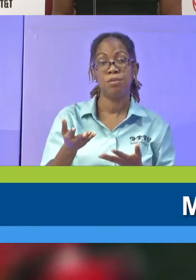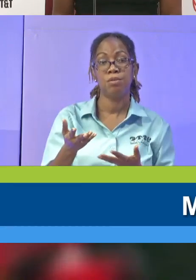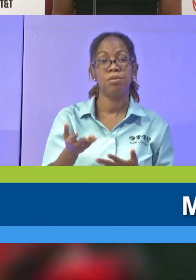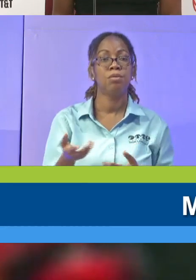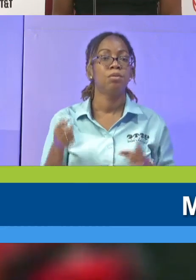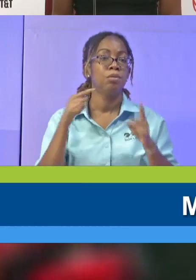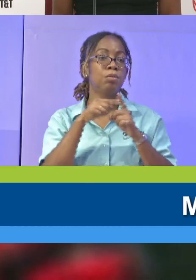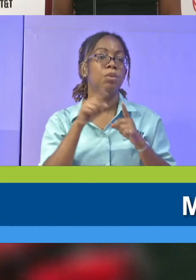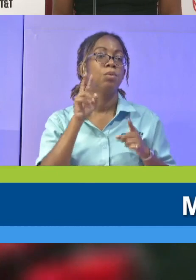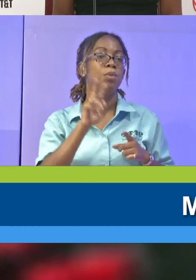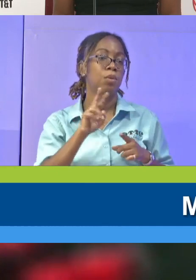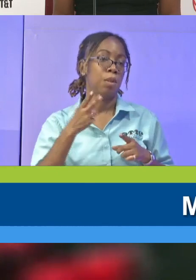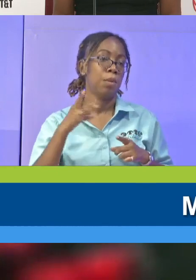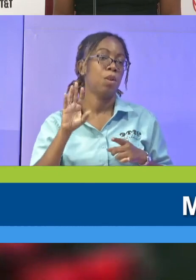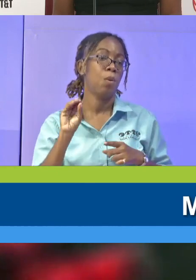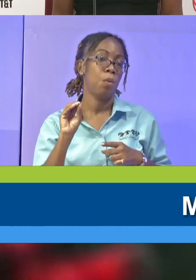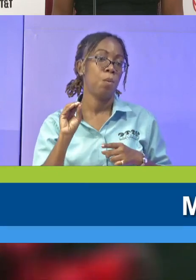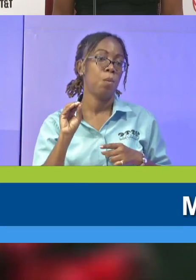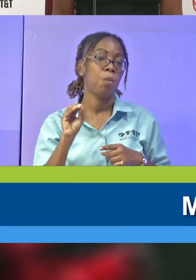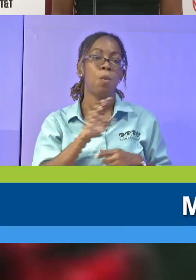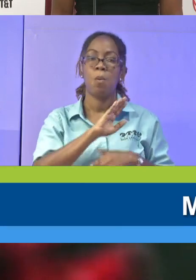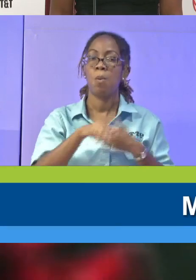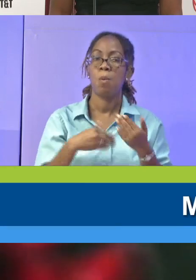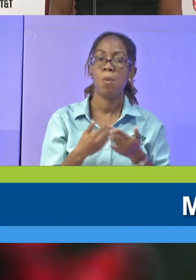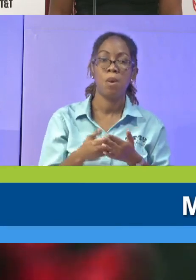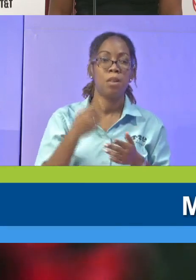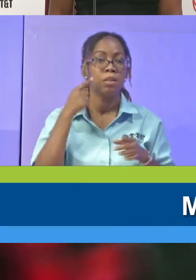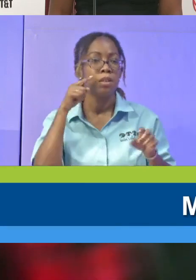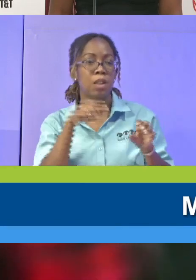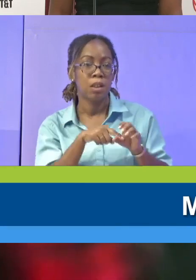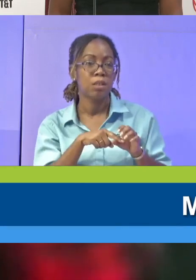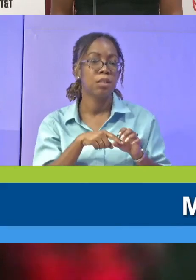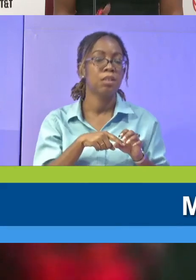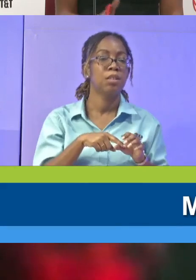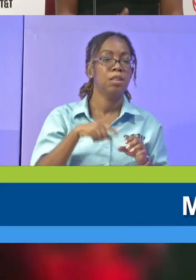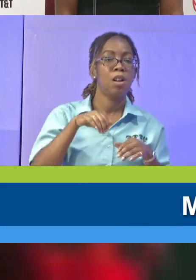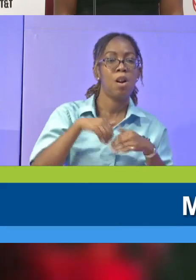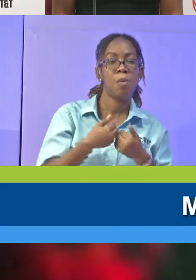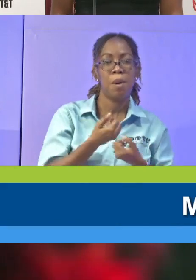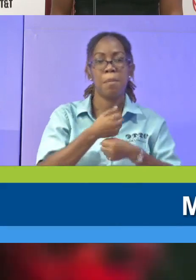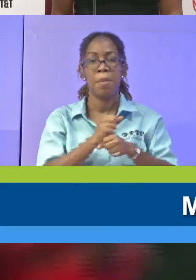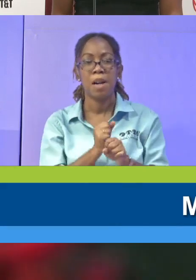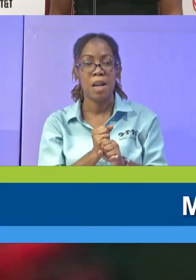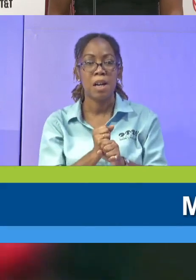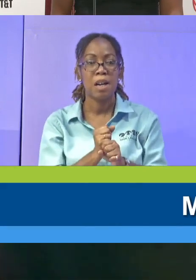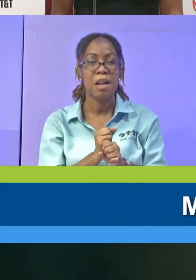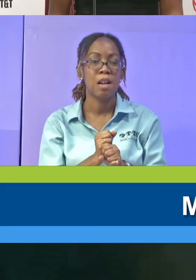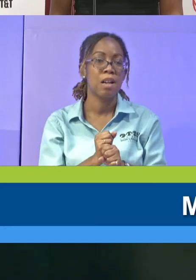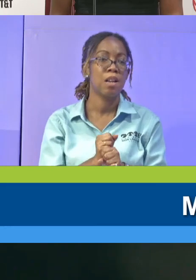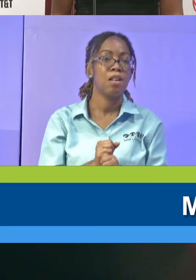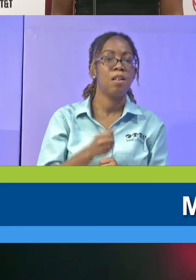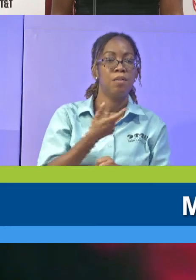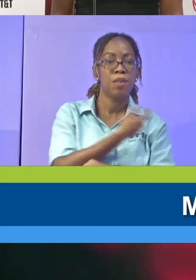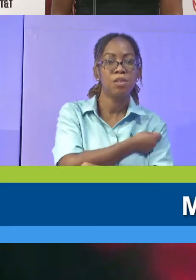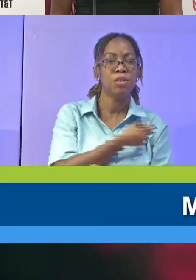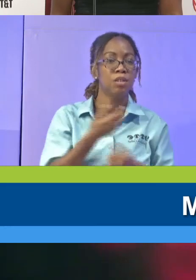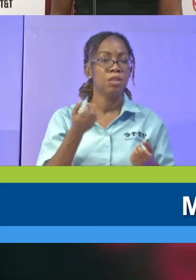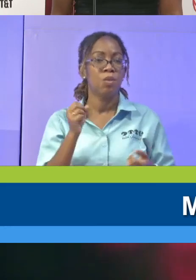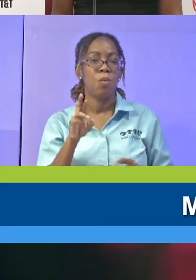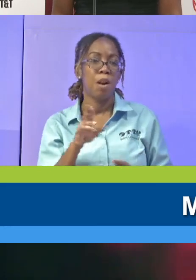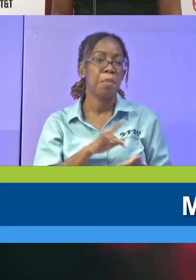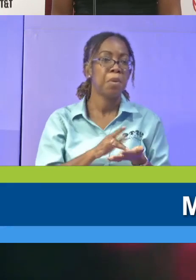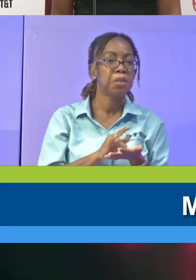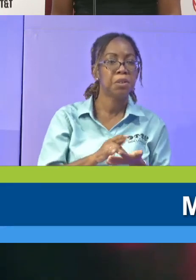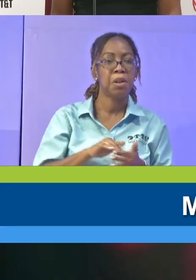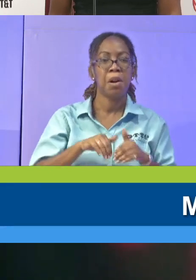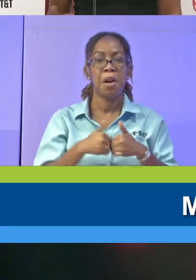safety, efficacy, the trials that were done, how the product is manufactured from start to finish, how it was tested in animals